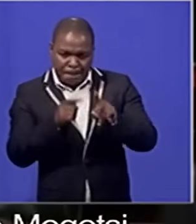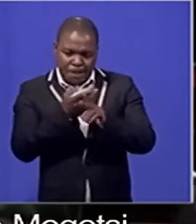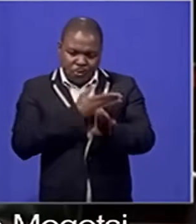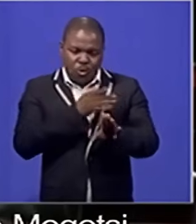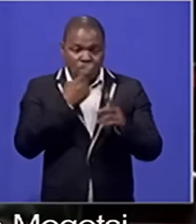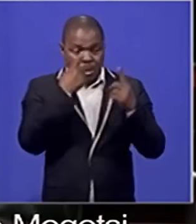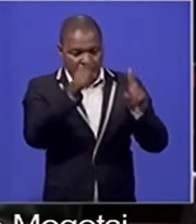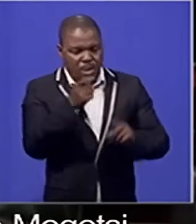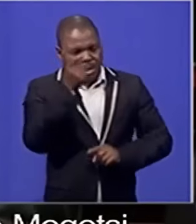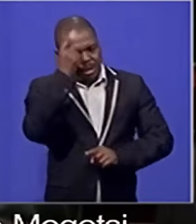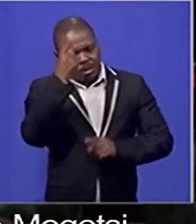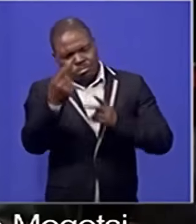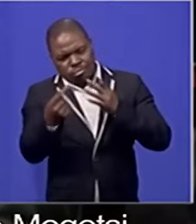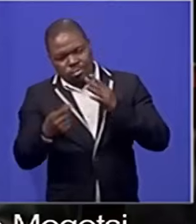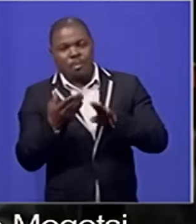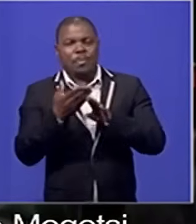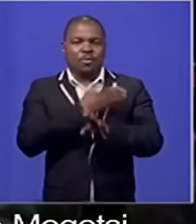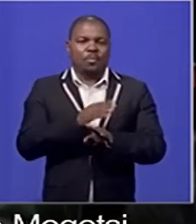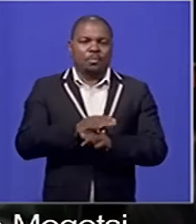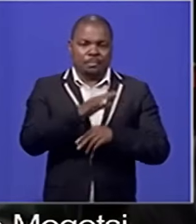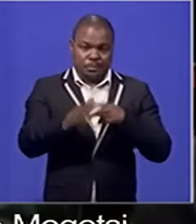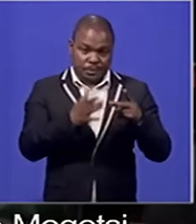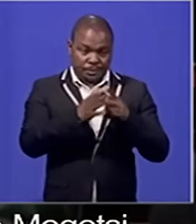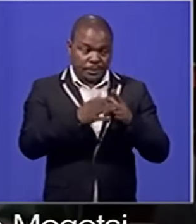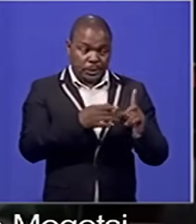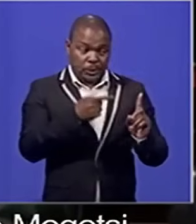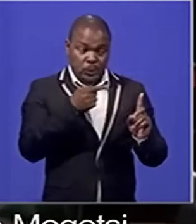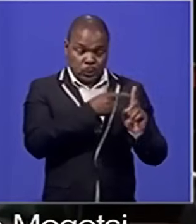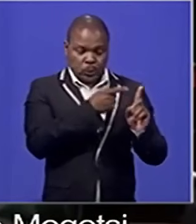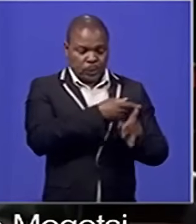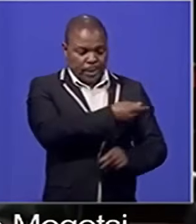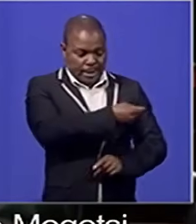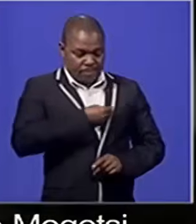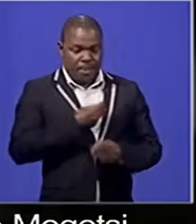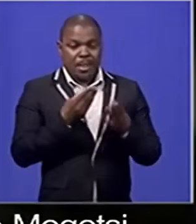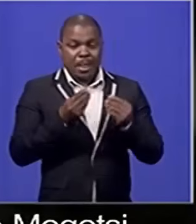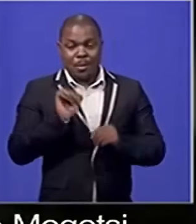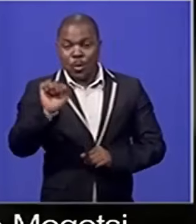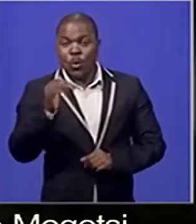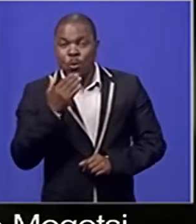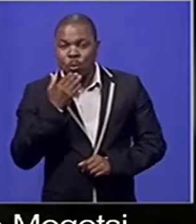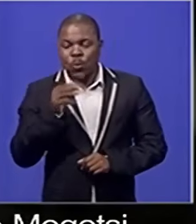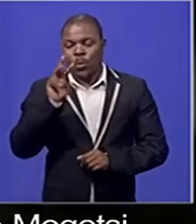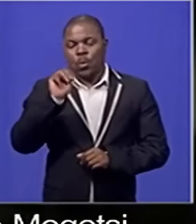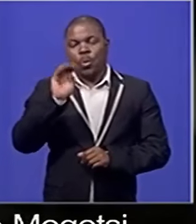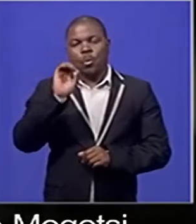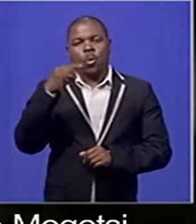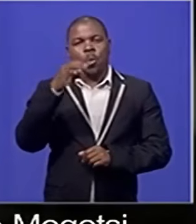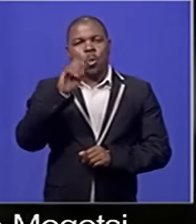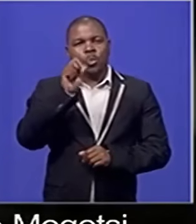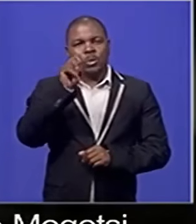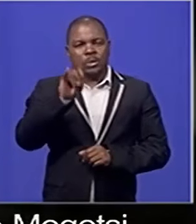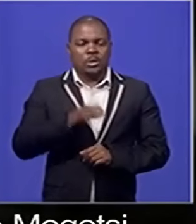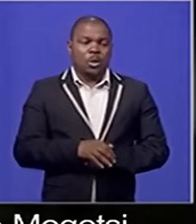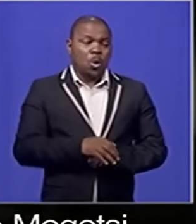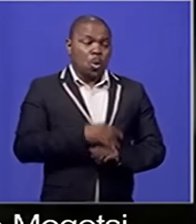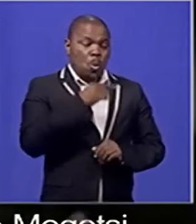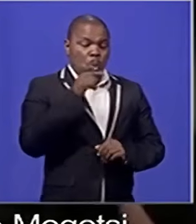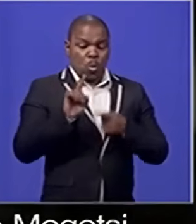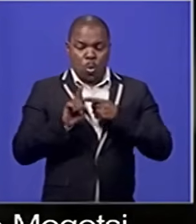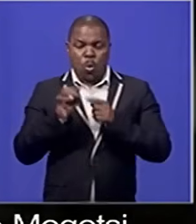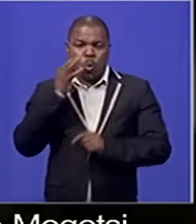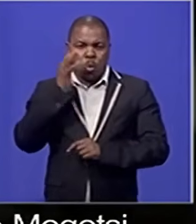there. So he then gave me the number of Mr. Mogotsi. Nkabinde gore kopano yeo e tšere karolo ka Setemere